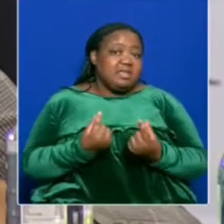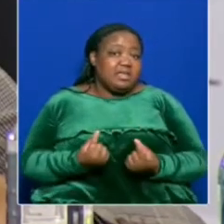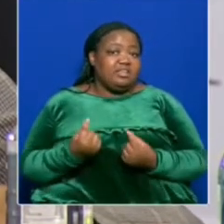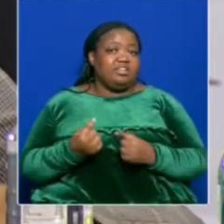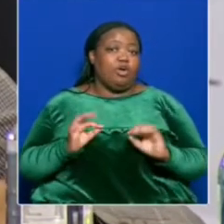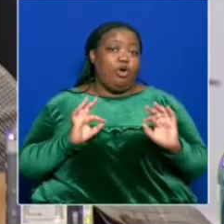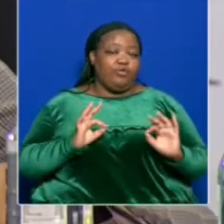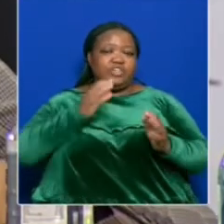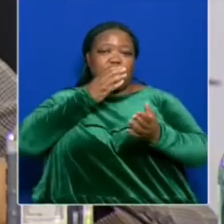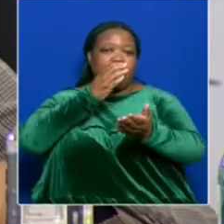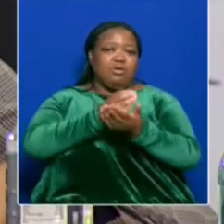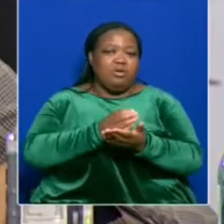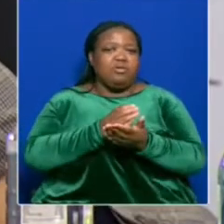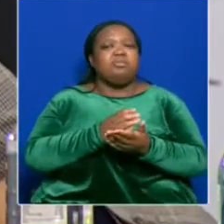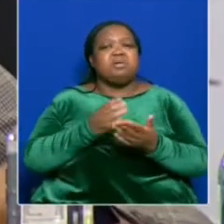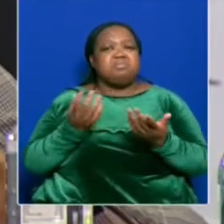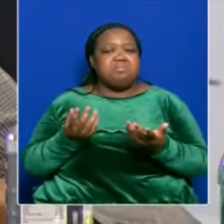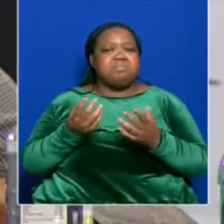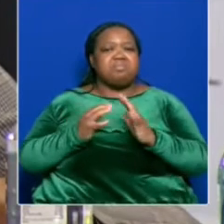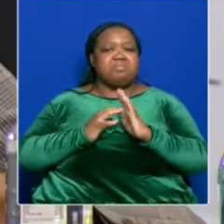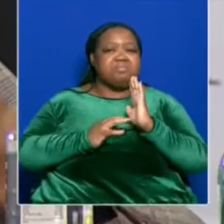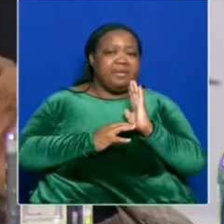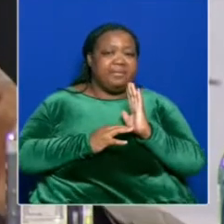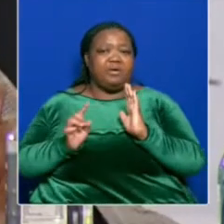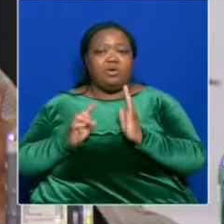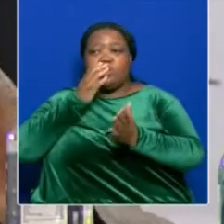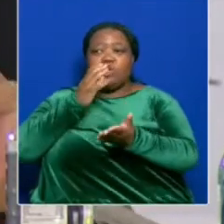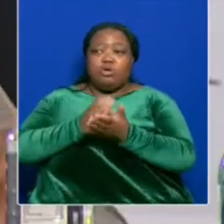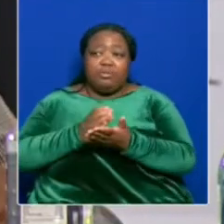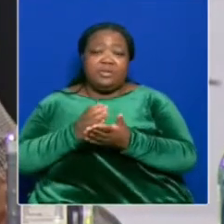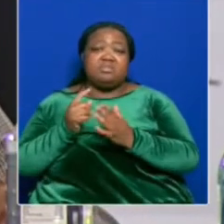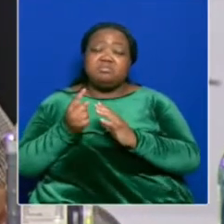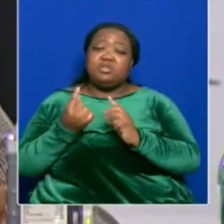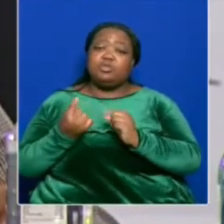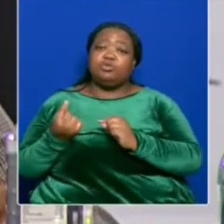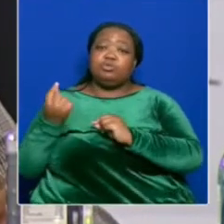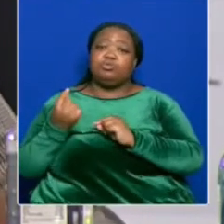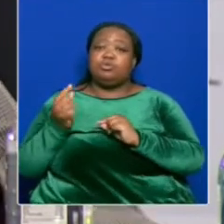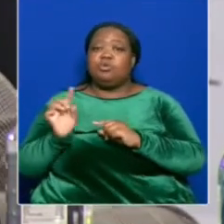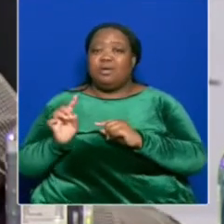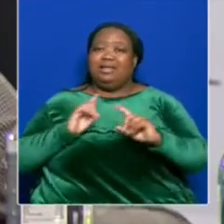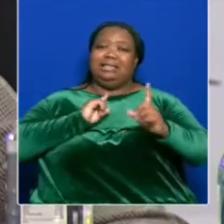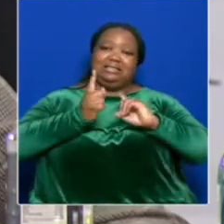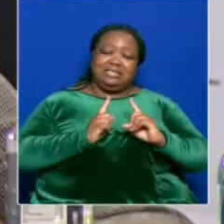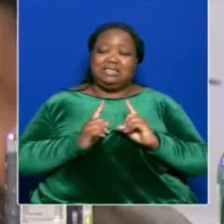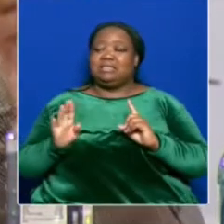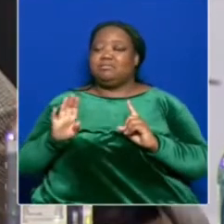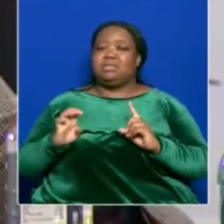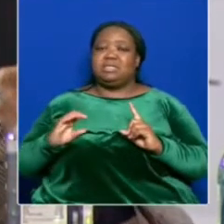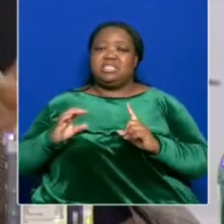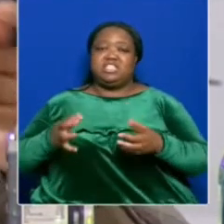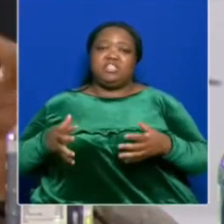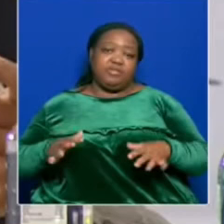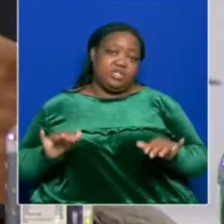the form of an addendum or a confirmation report from probity that indeed we had a discussion with BEC. We are now convinced that